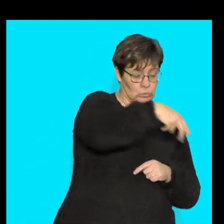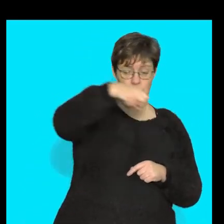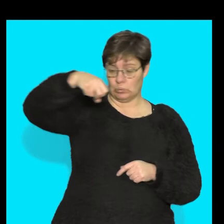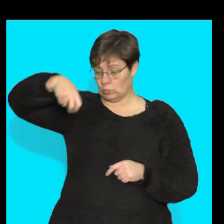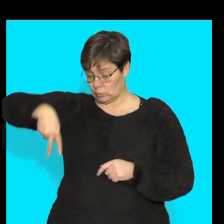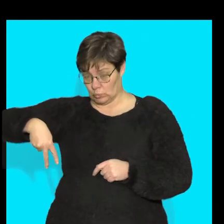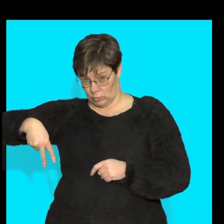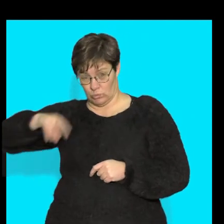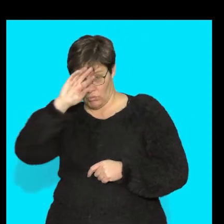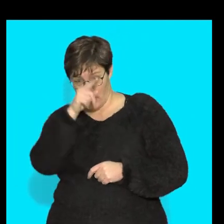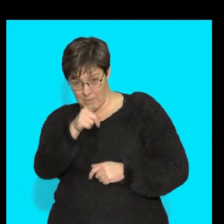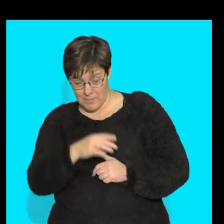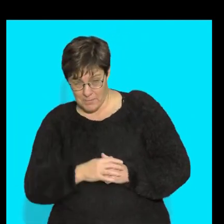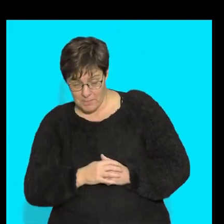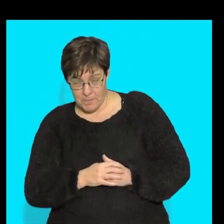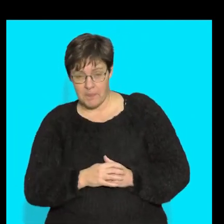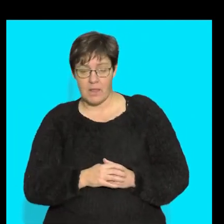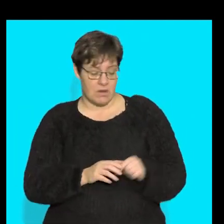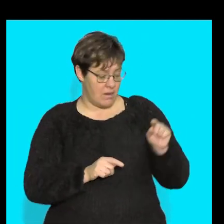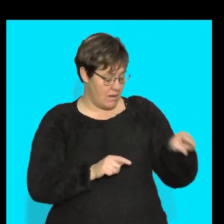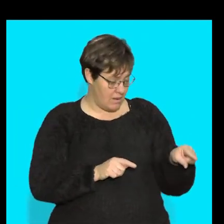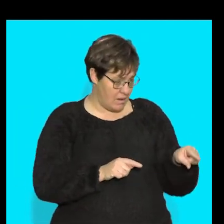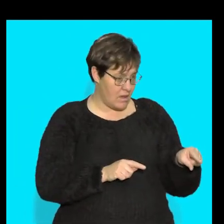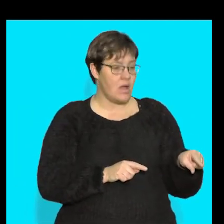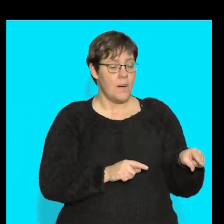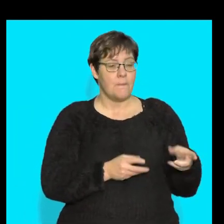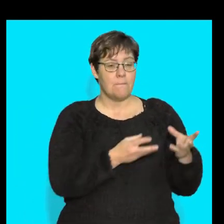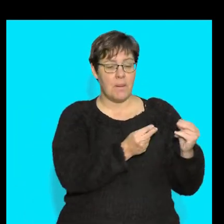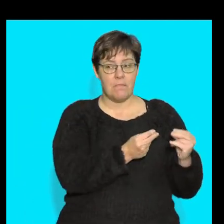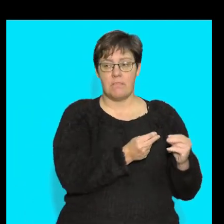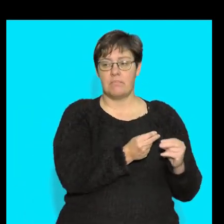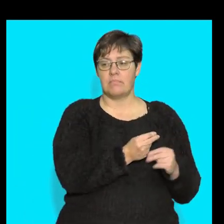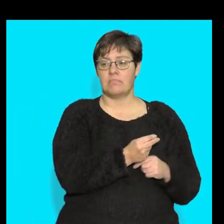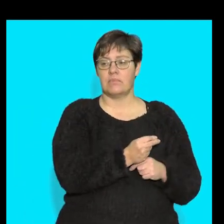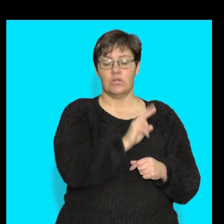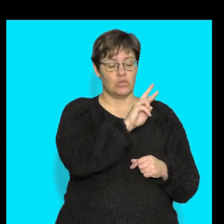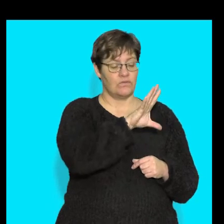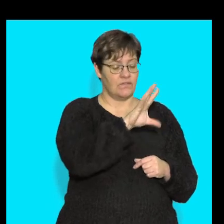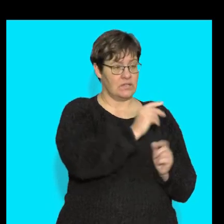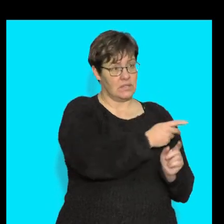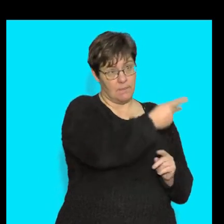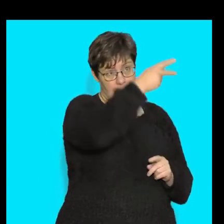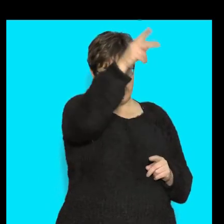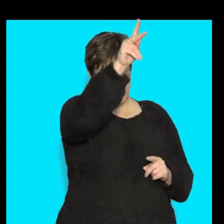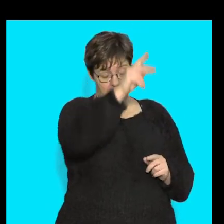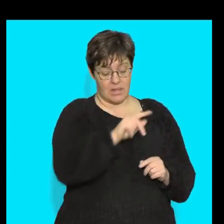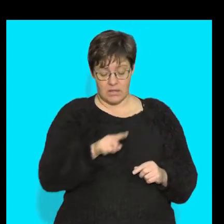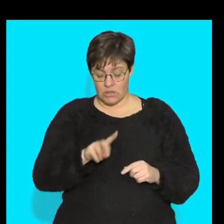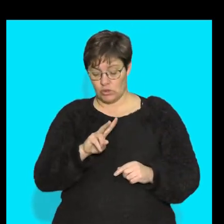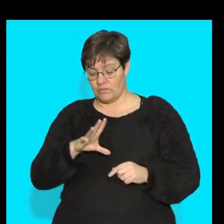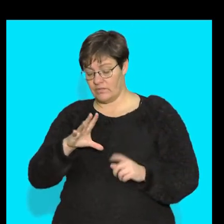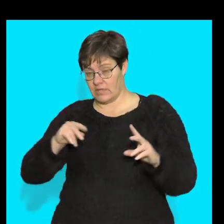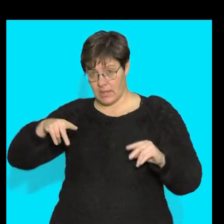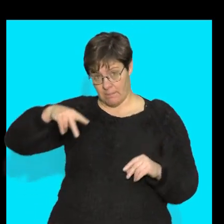2 people, right? So it means this person will need to give off 250 of the amount, and this one will need to